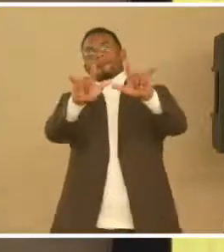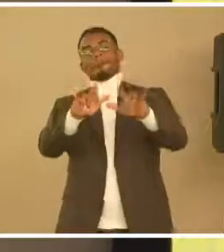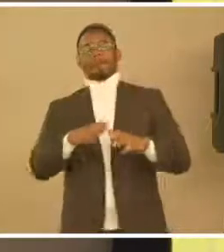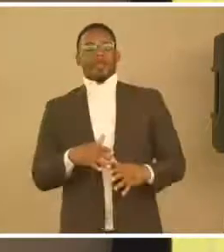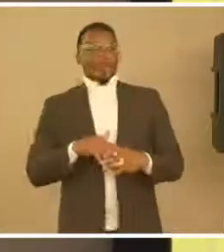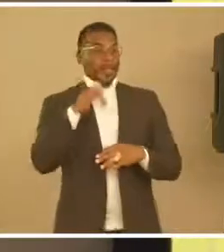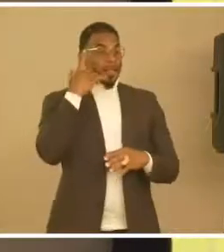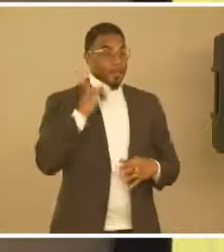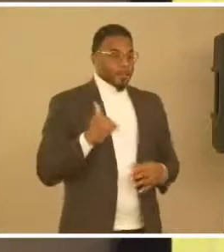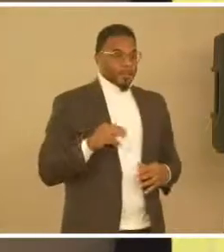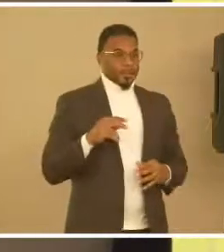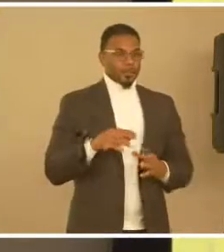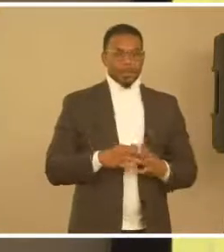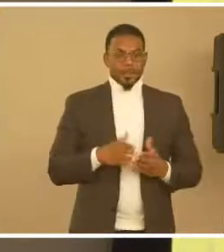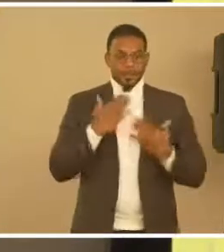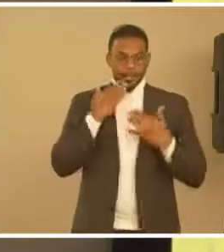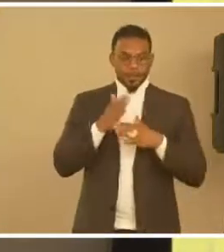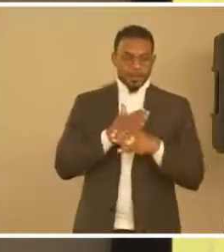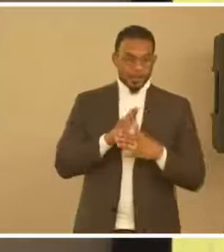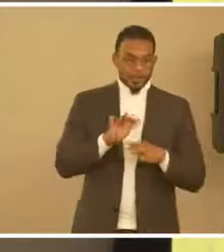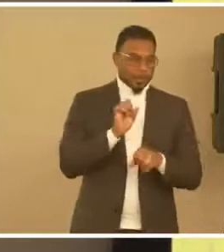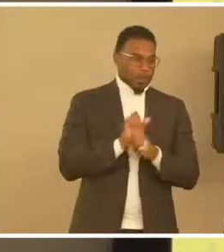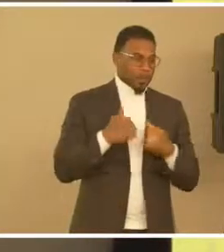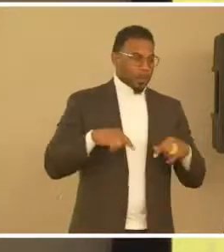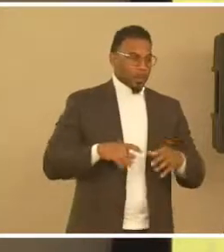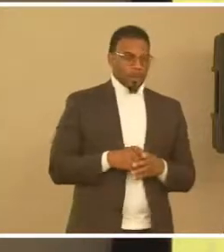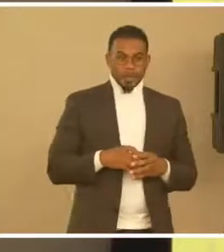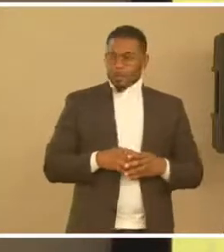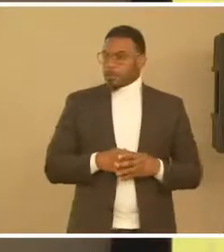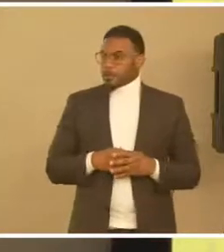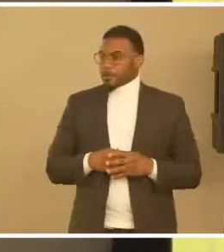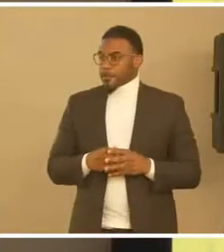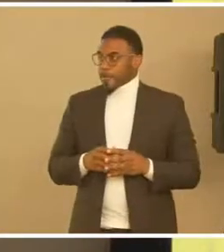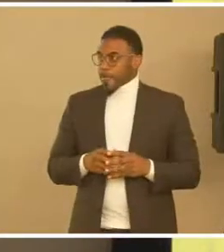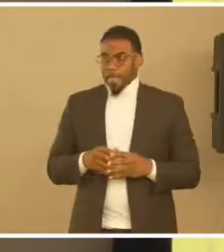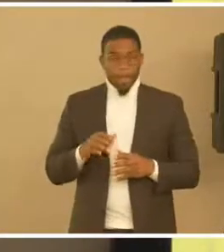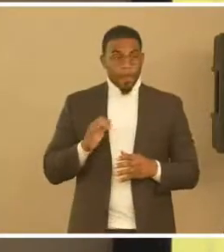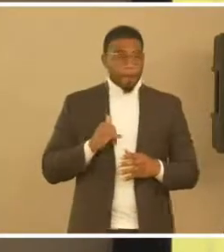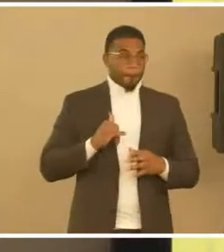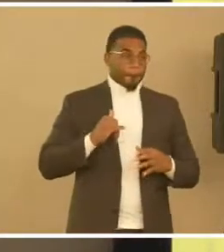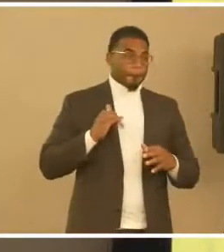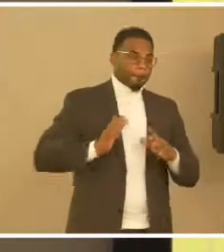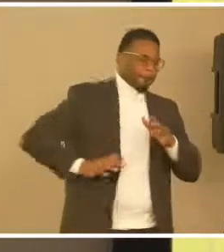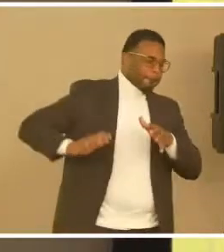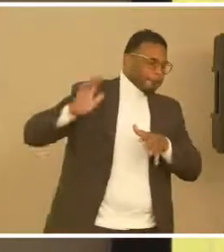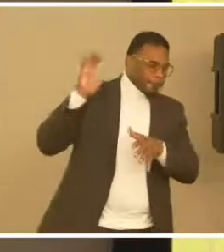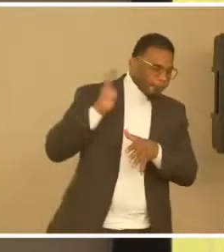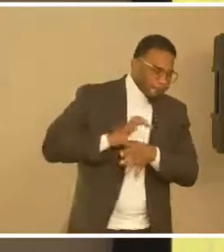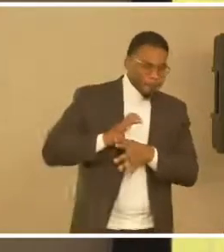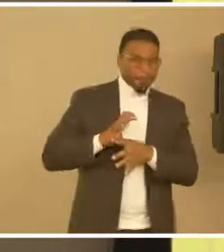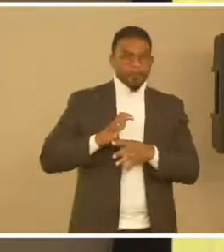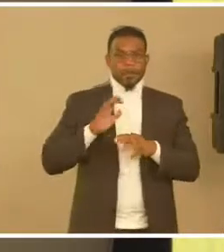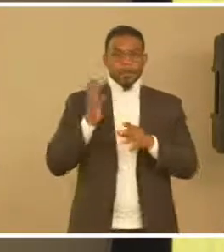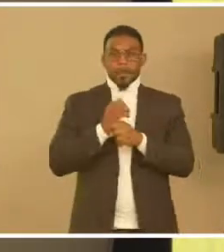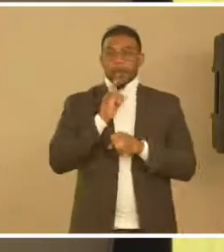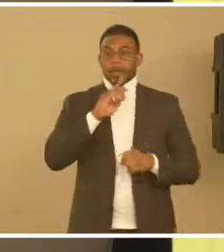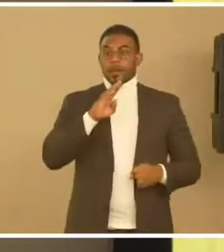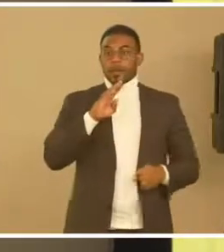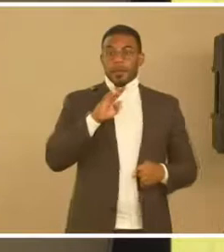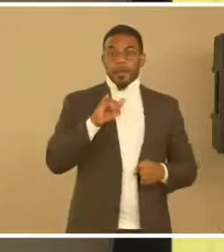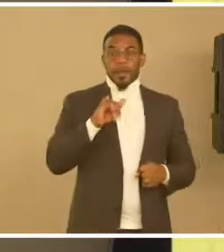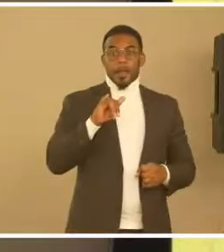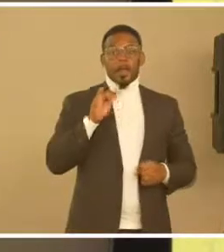to you in California, Nana. Thank you for sharing your work with us. But our grand prize winner is by